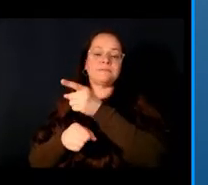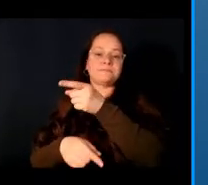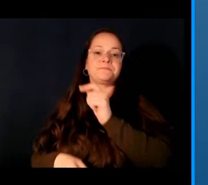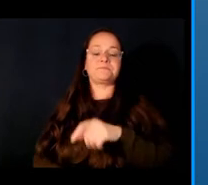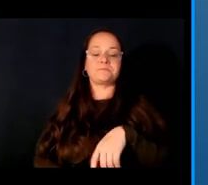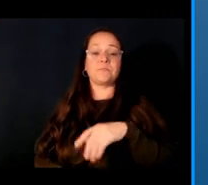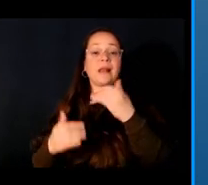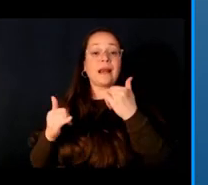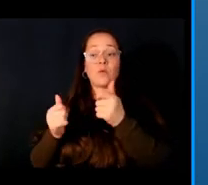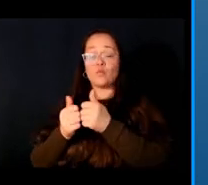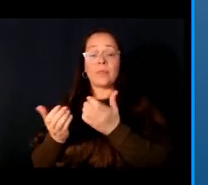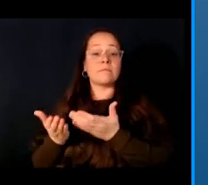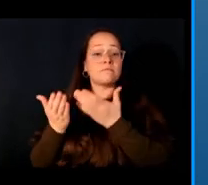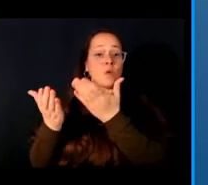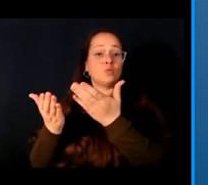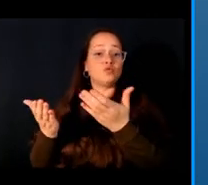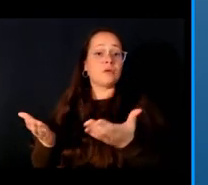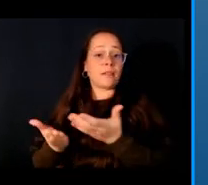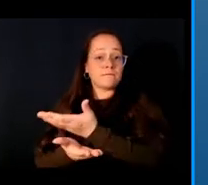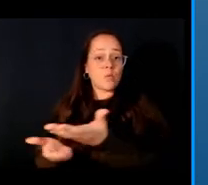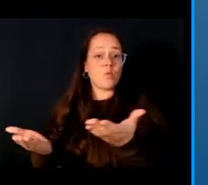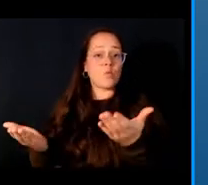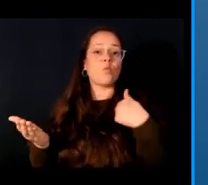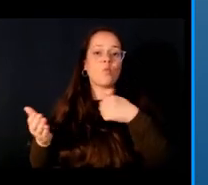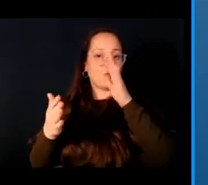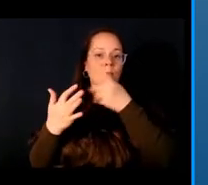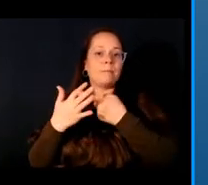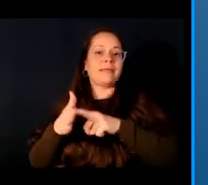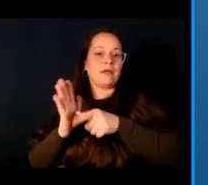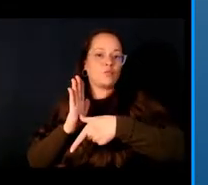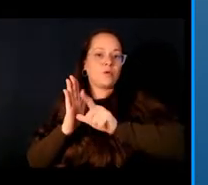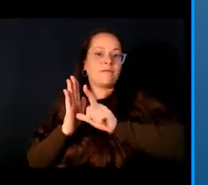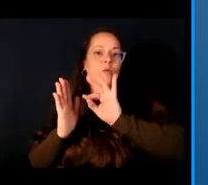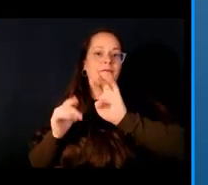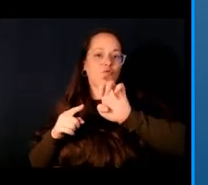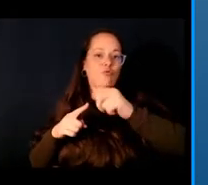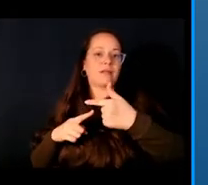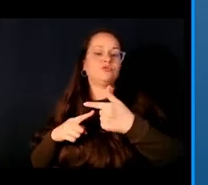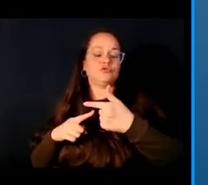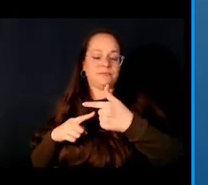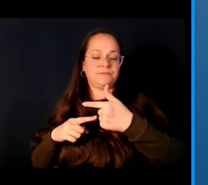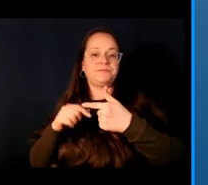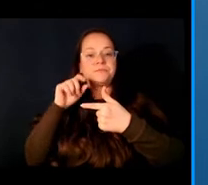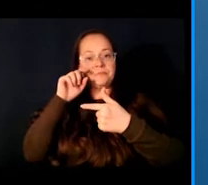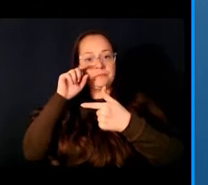with emotion on the floor we will begin our review of the regulations